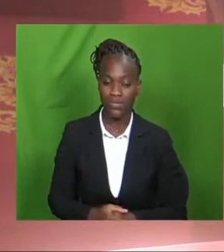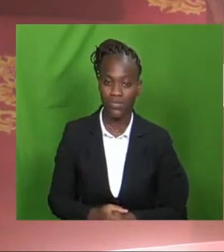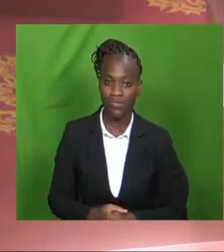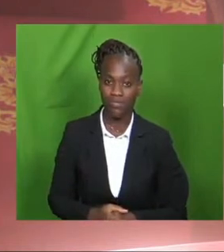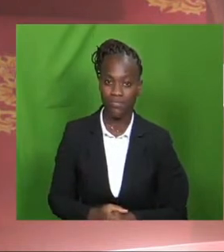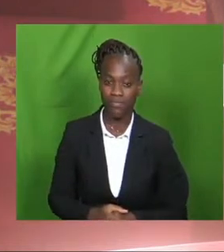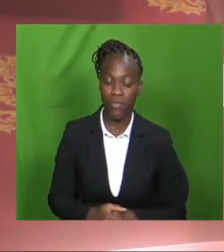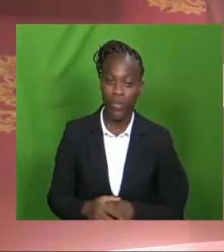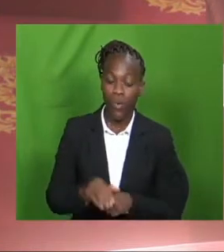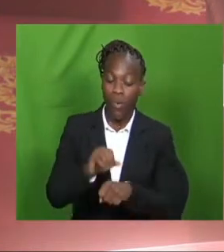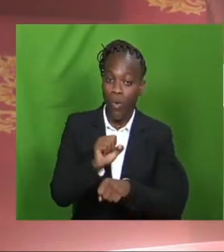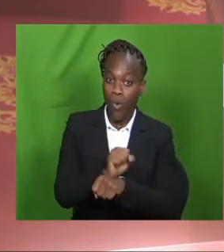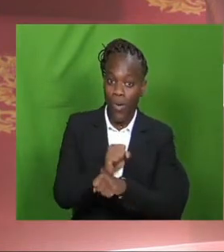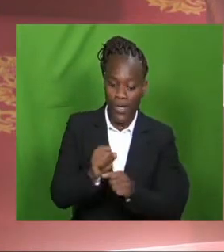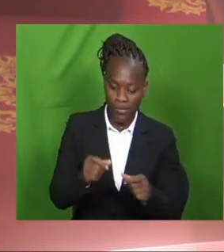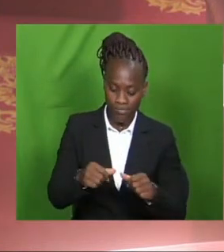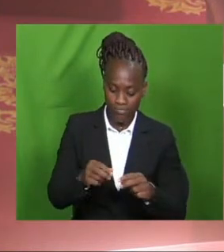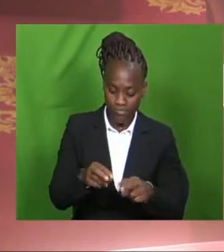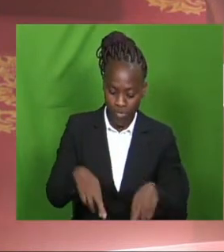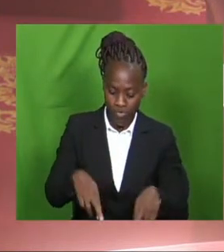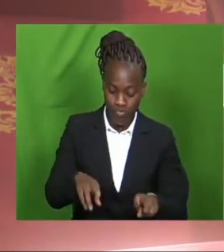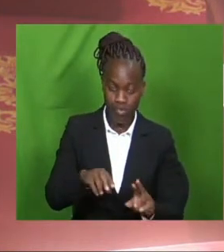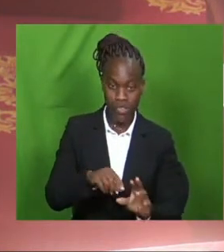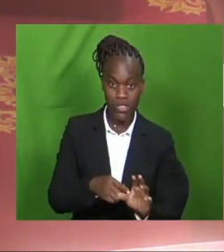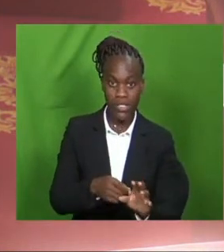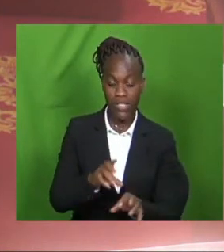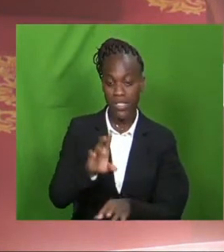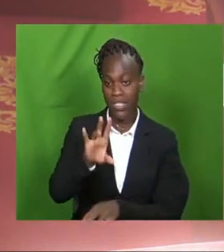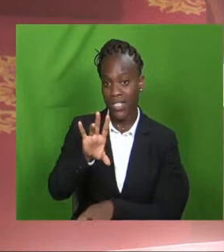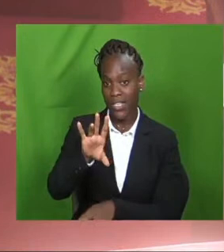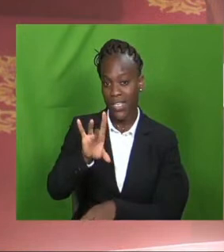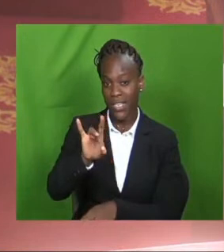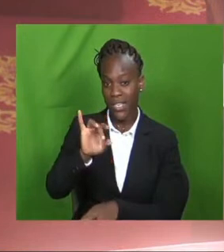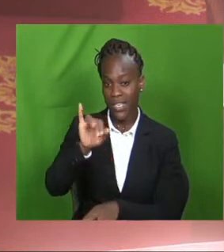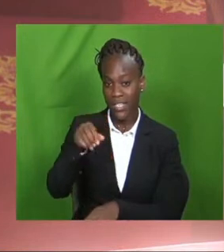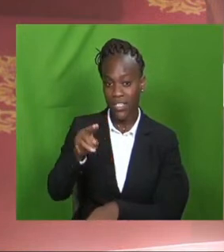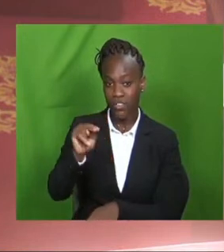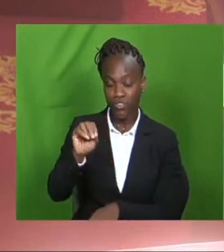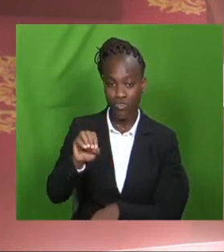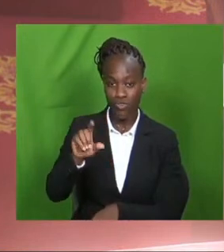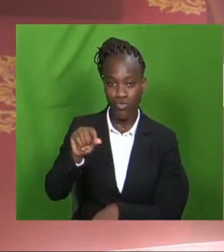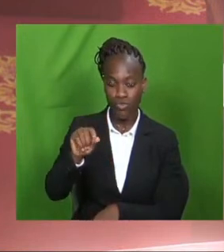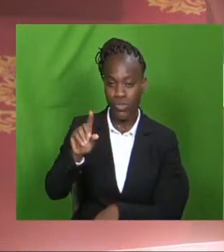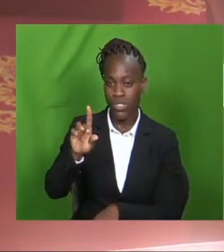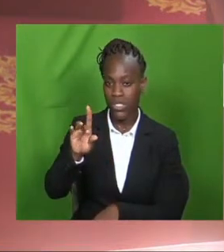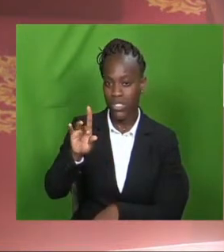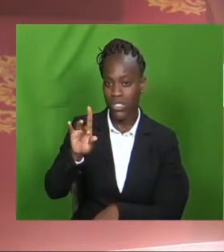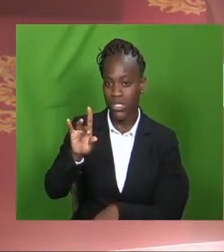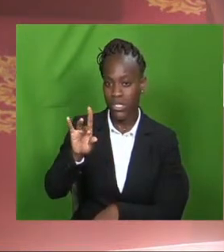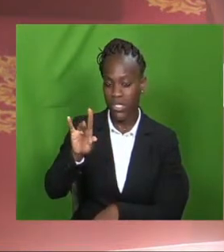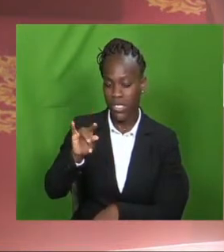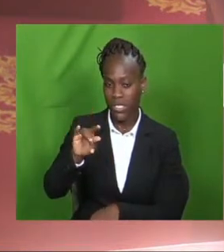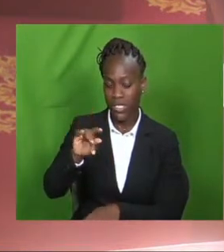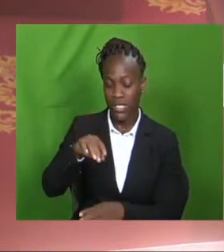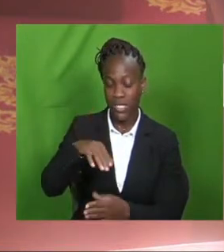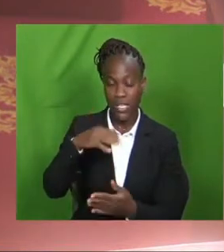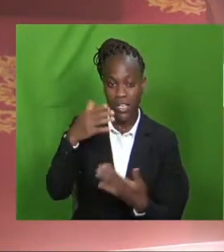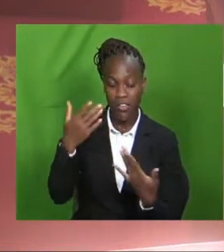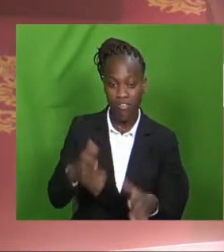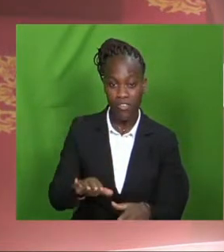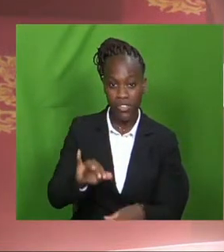Work on this road commenced on 8 June 2018 for completion by 8 June